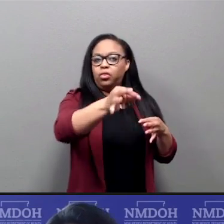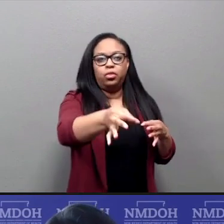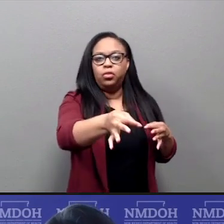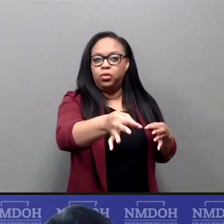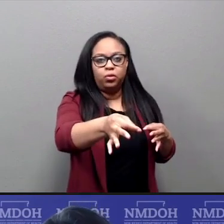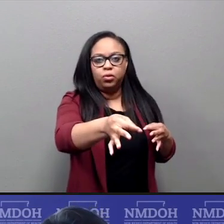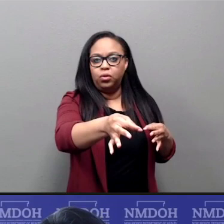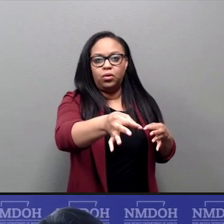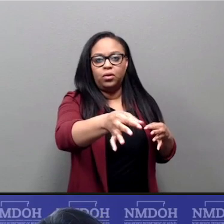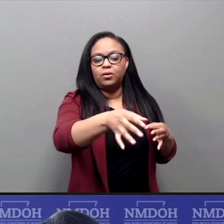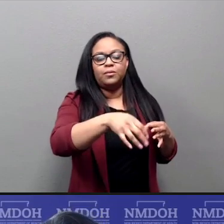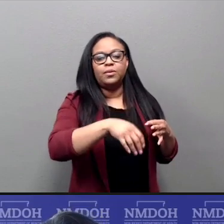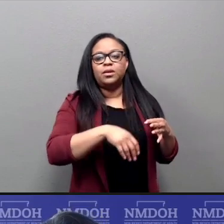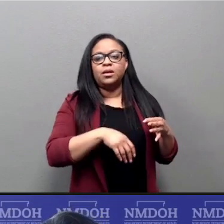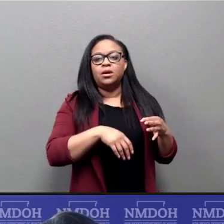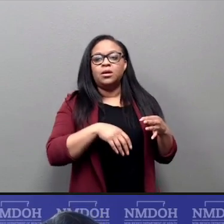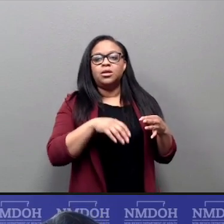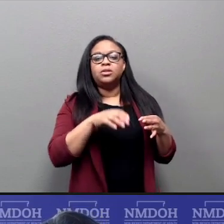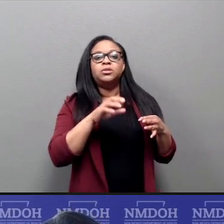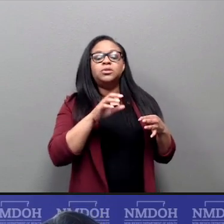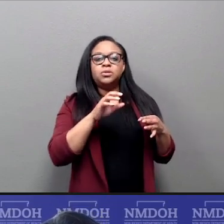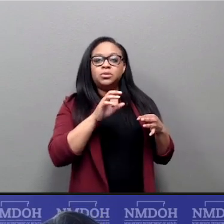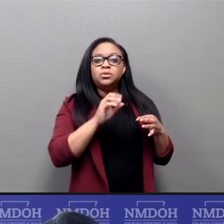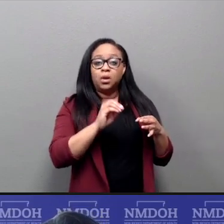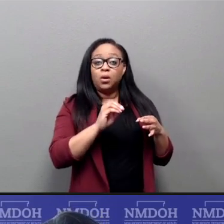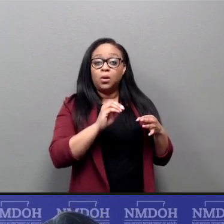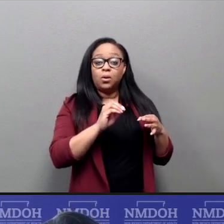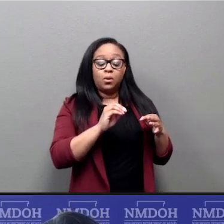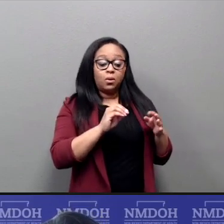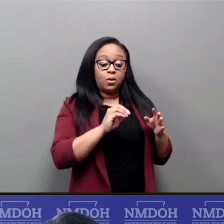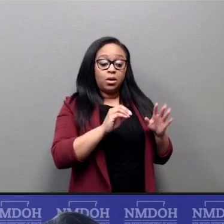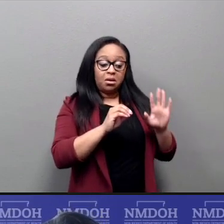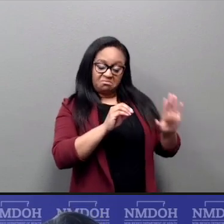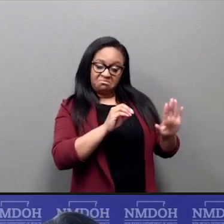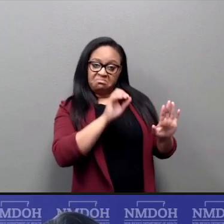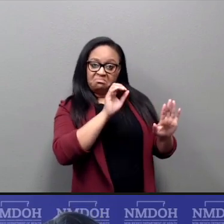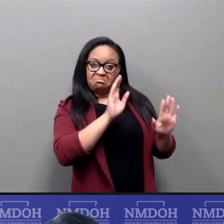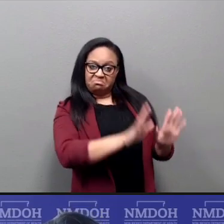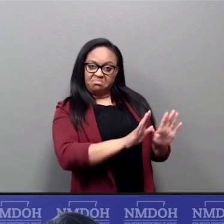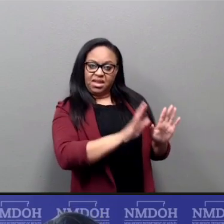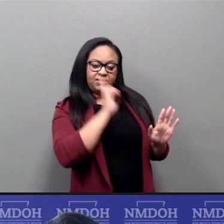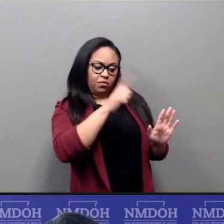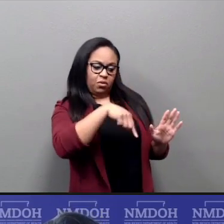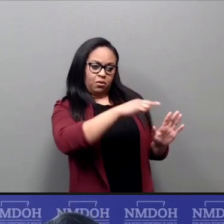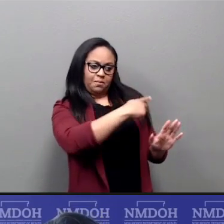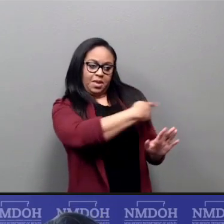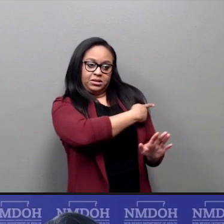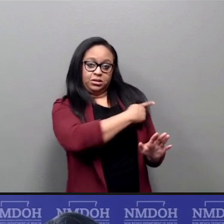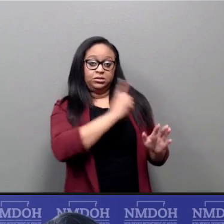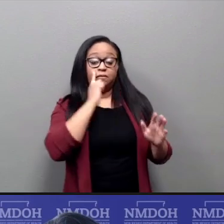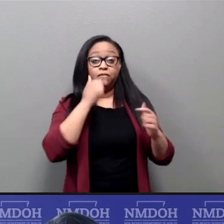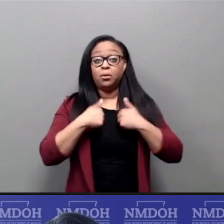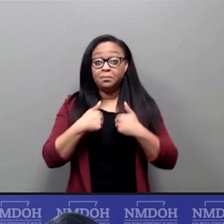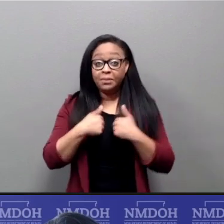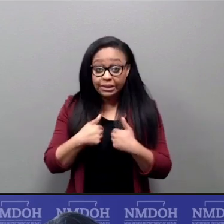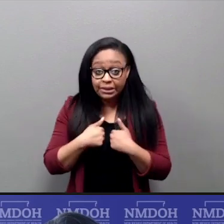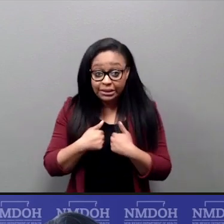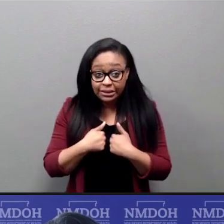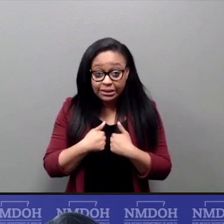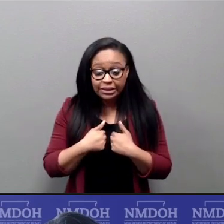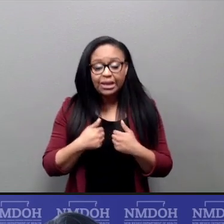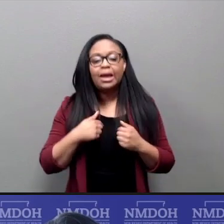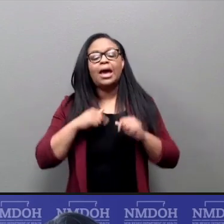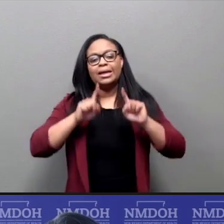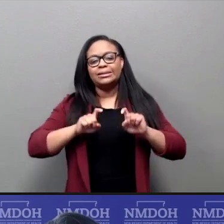the maximum accuracy. And that's why I tested myself 5 days in a row. It was negative on day 1 and 2. And I thought,